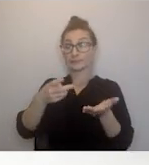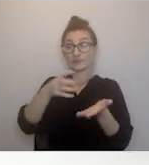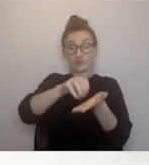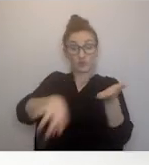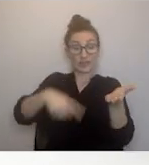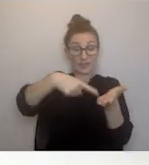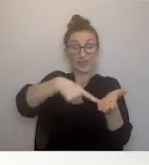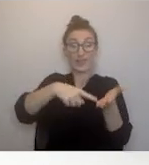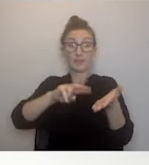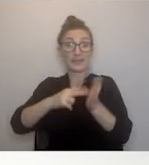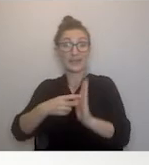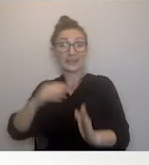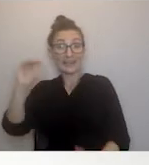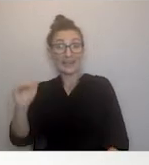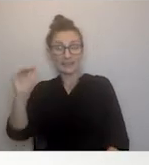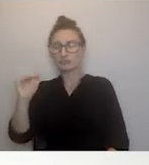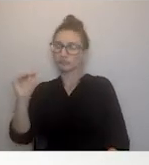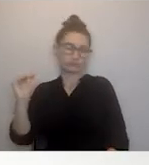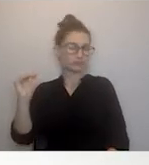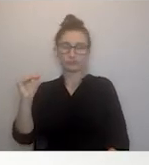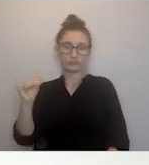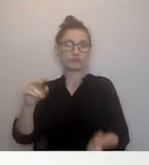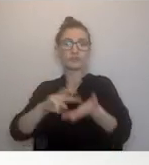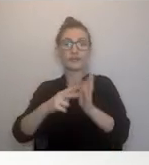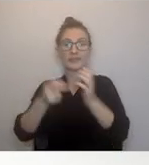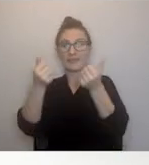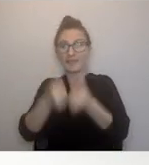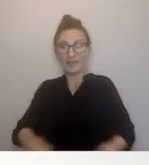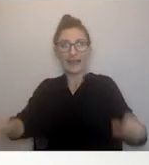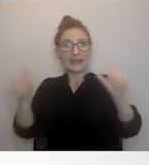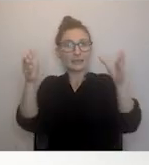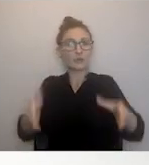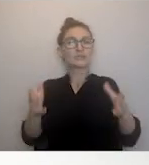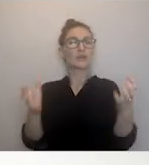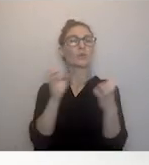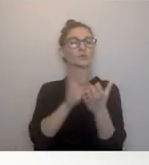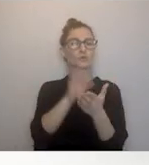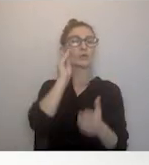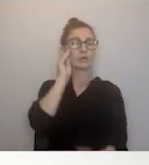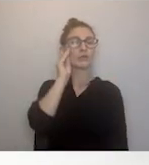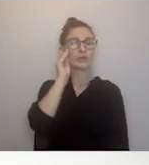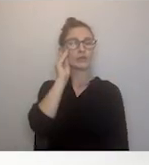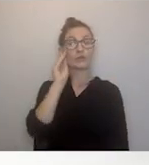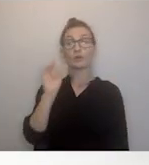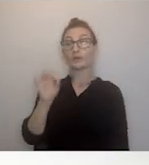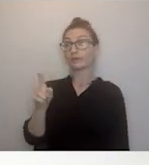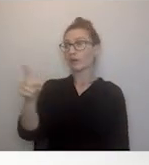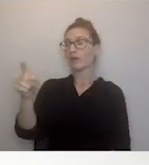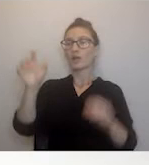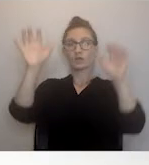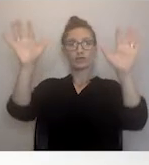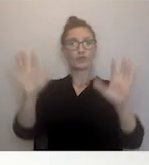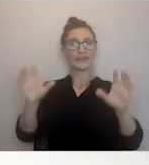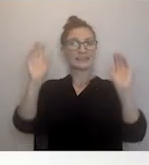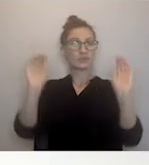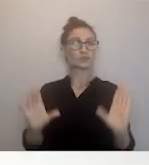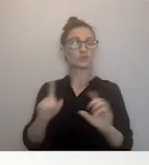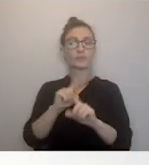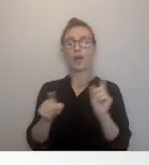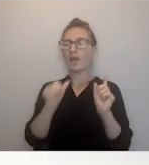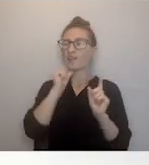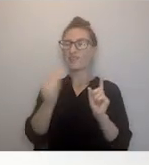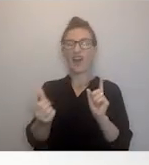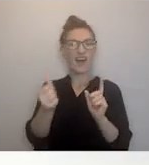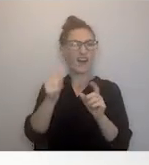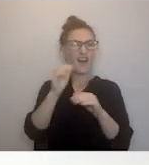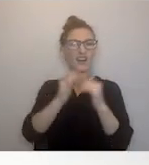I'm not talking about kids, I'm talking about anybody of any age, any group. So if you have someone you're like, oh gosh, I have a great teacher, but she